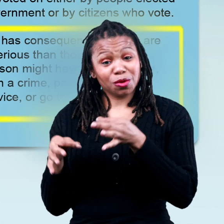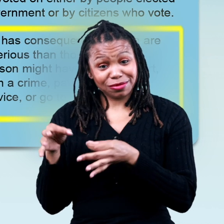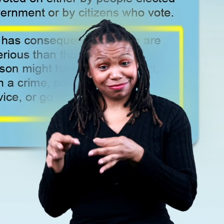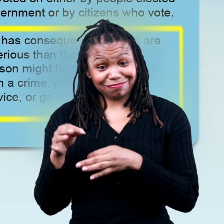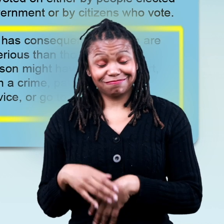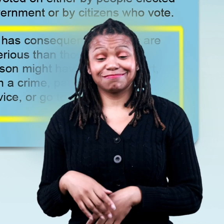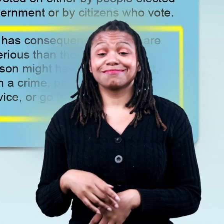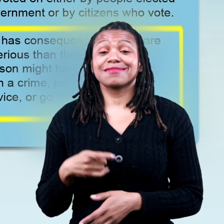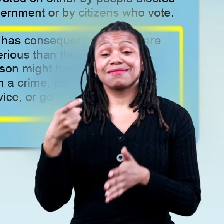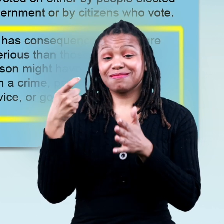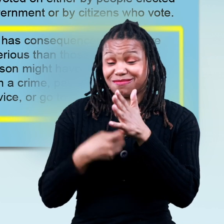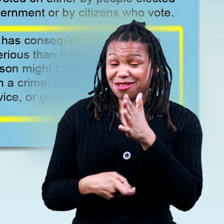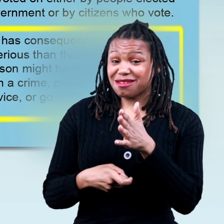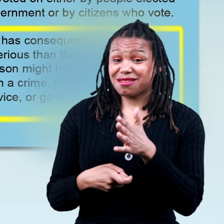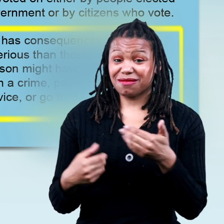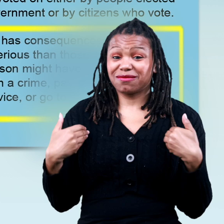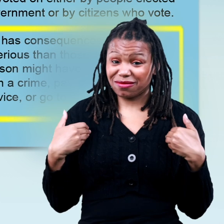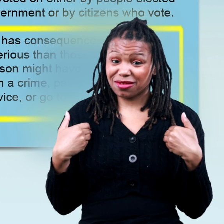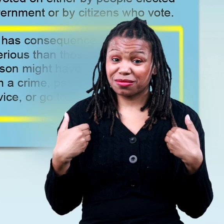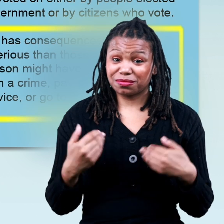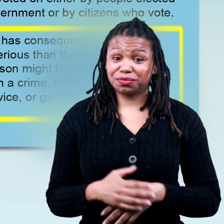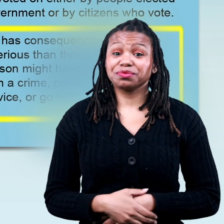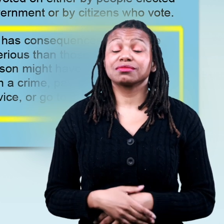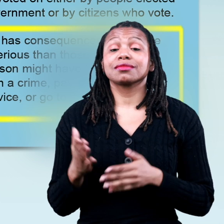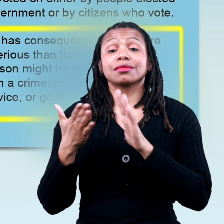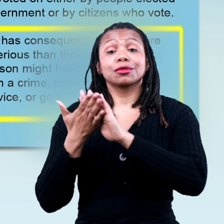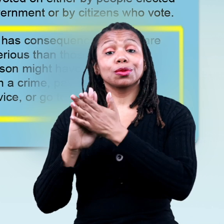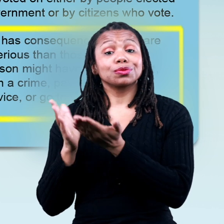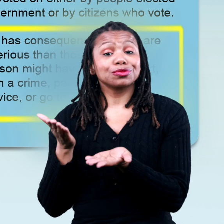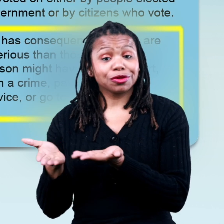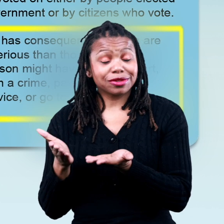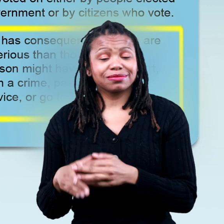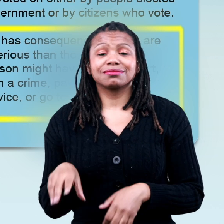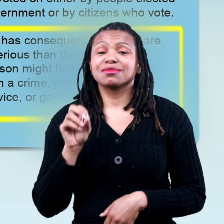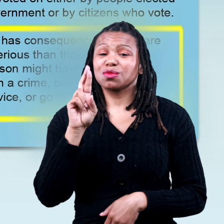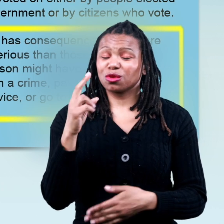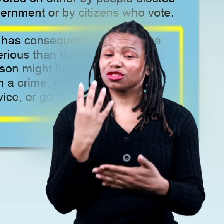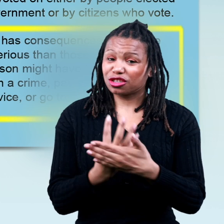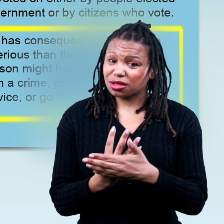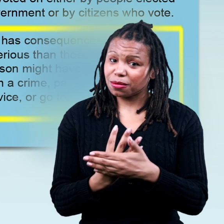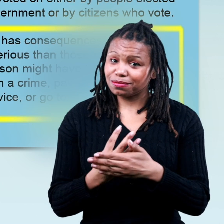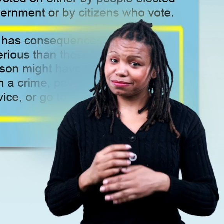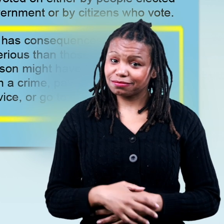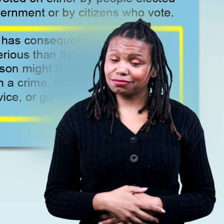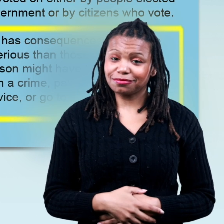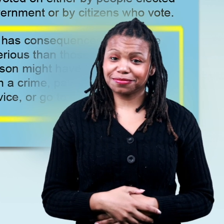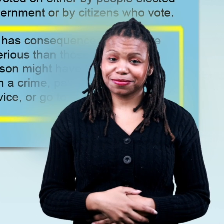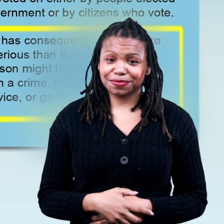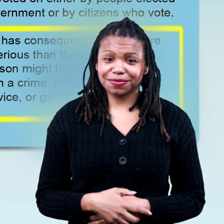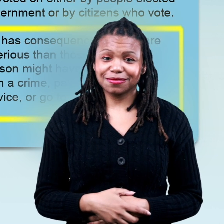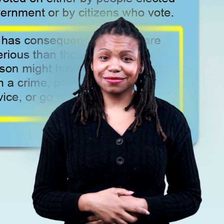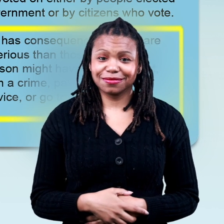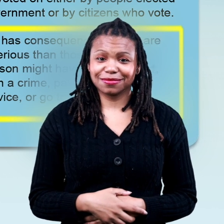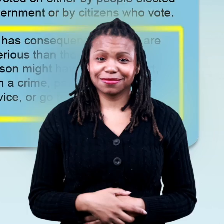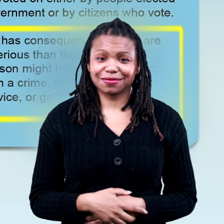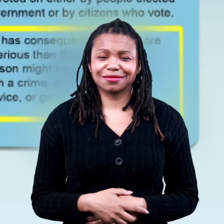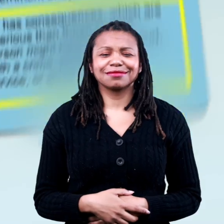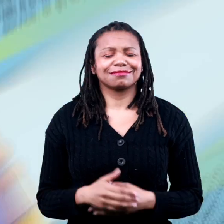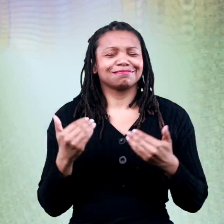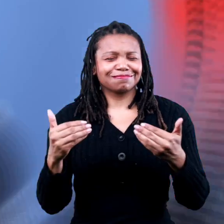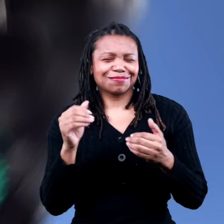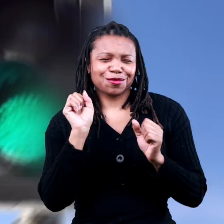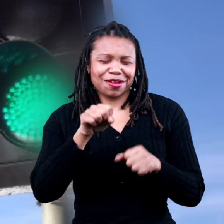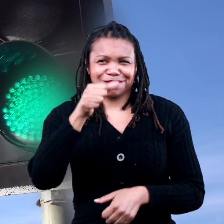You might have to pay a fine, or go to court, do community service, or even serve jail